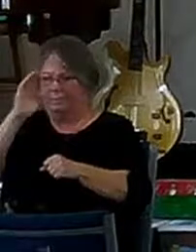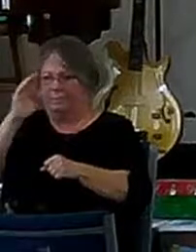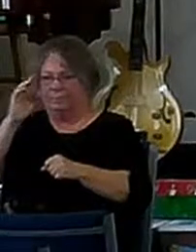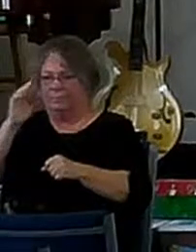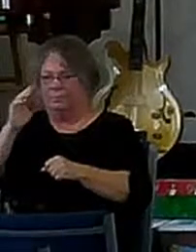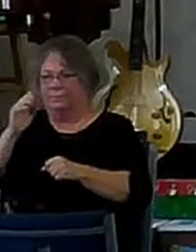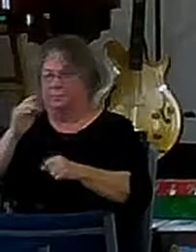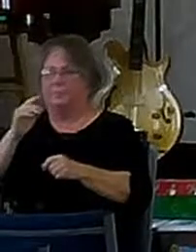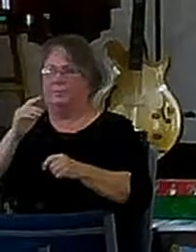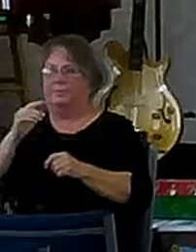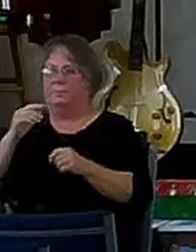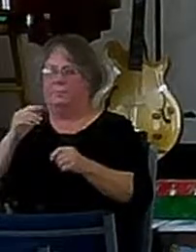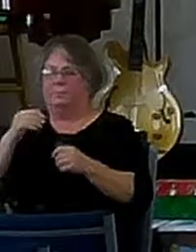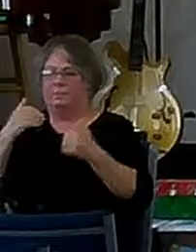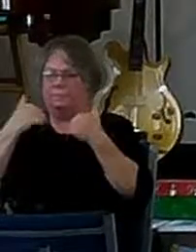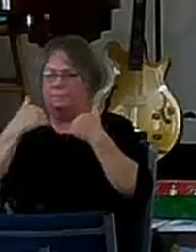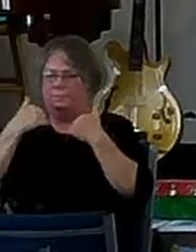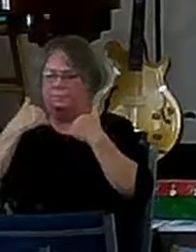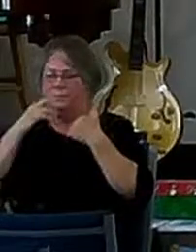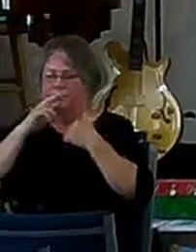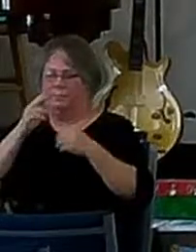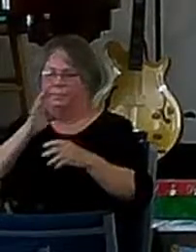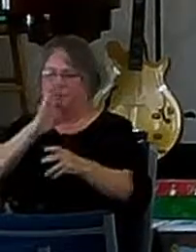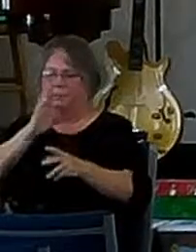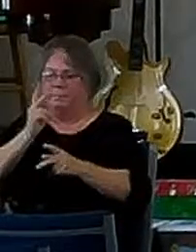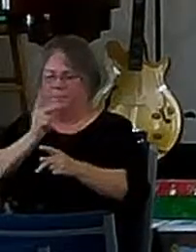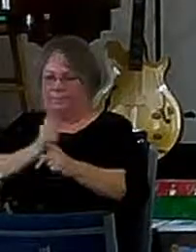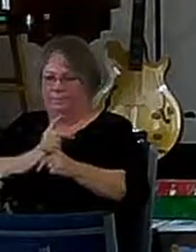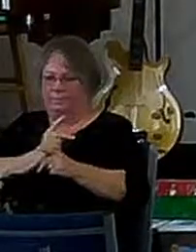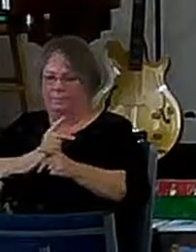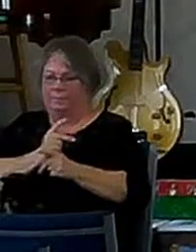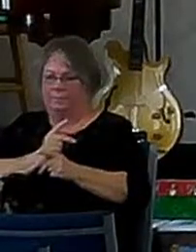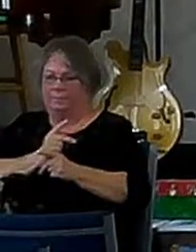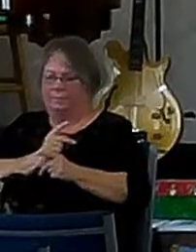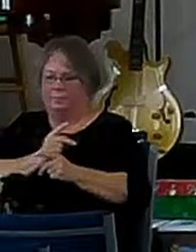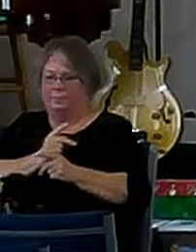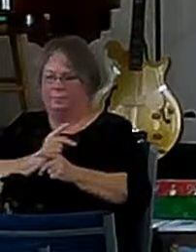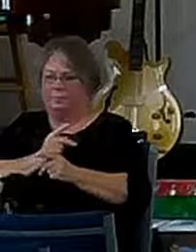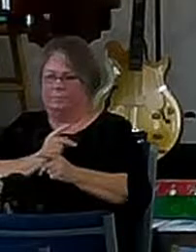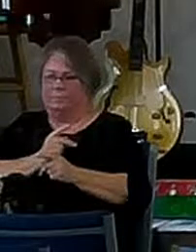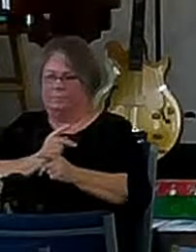being fully kept. That's his argument.